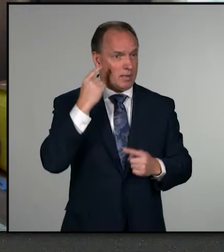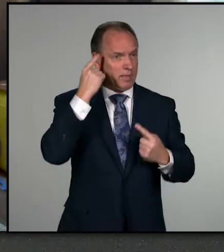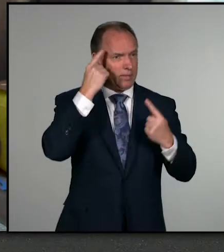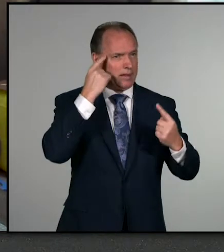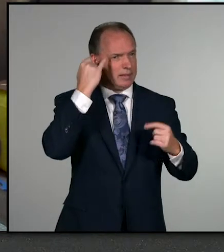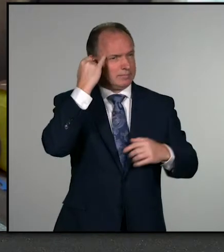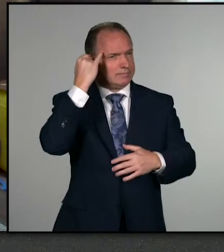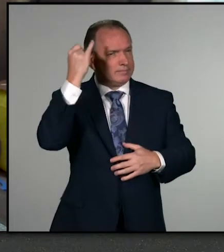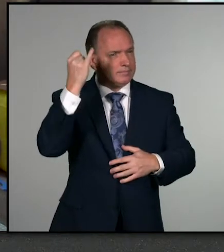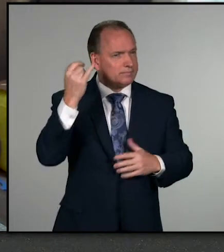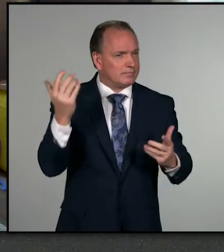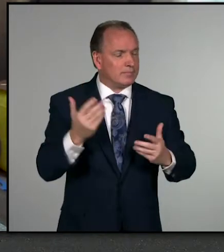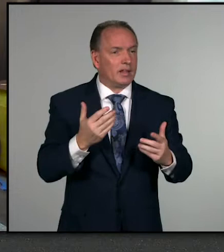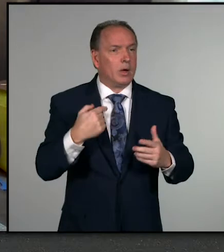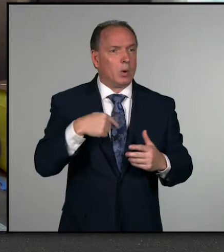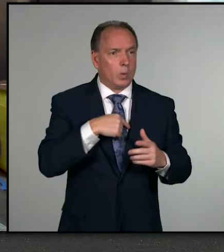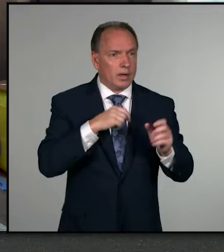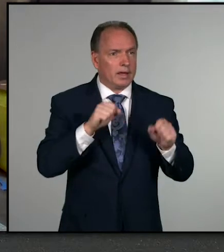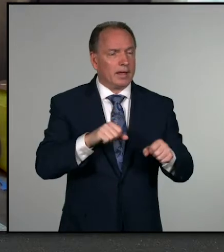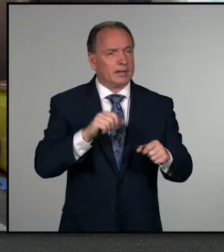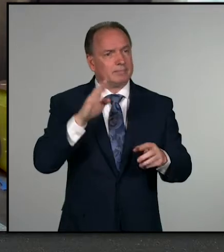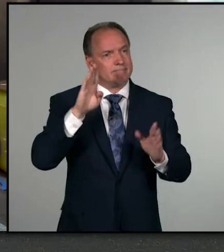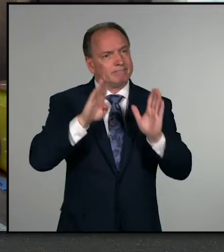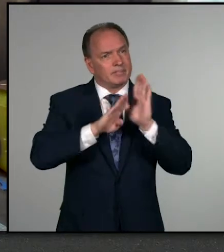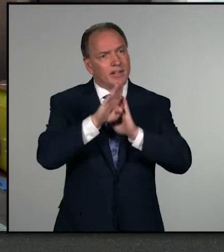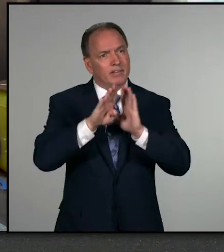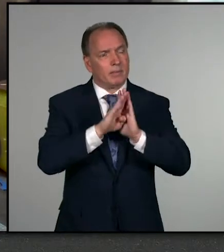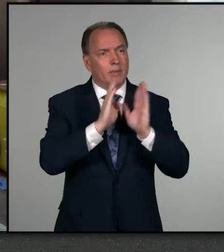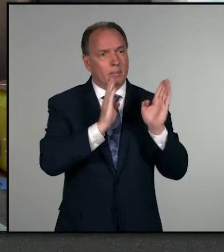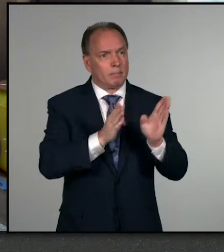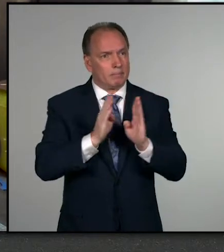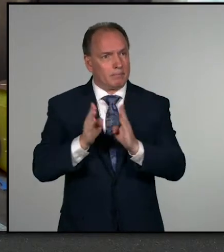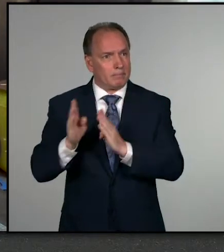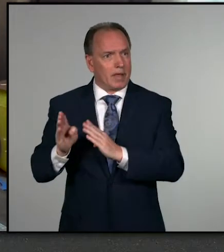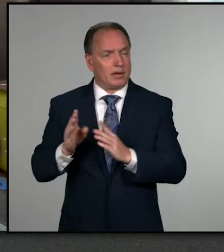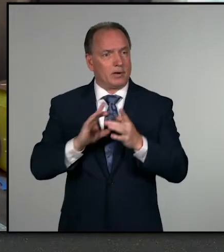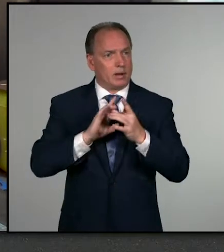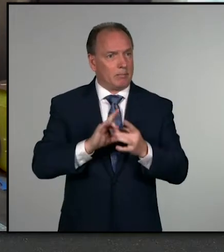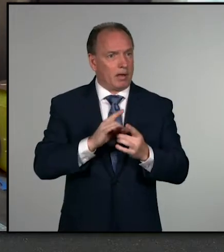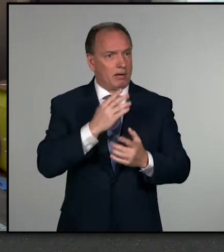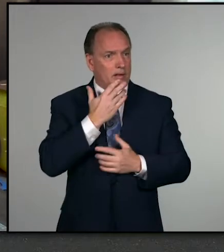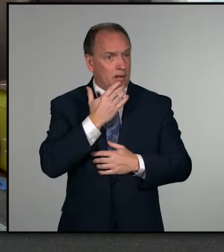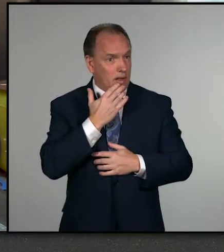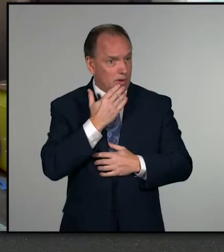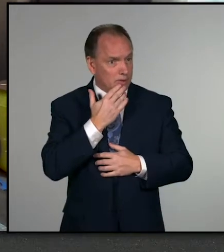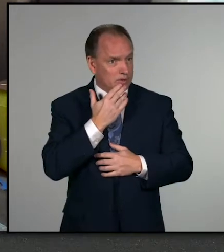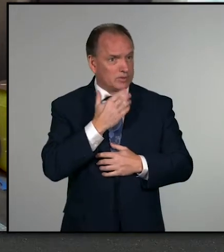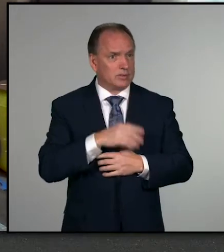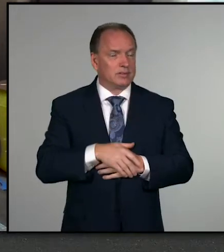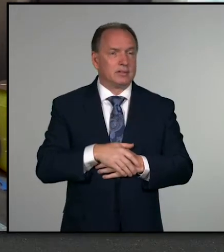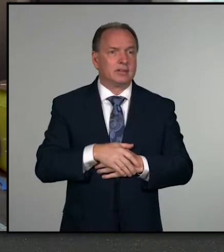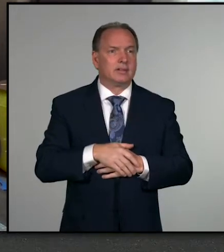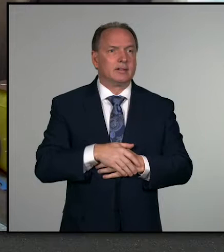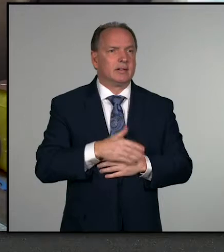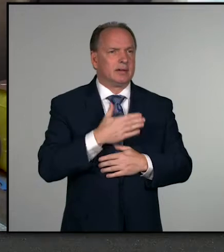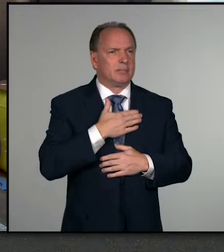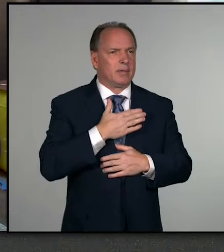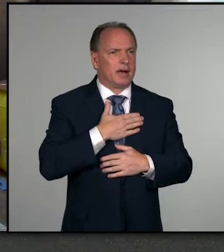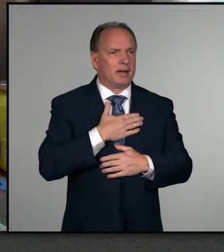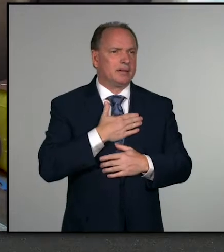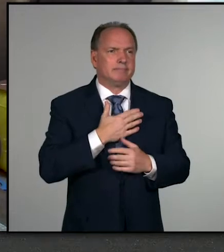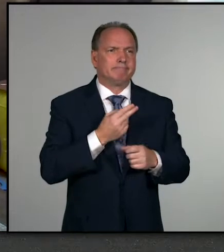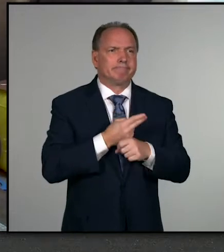is thinking that maybe we could do a pattern about colors that we see in the spring. I have some blocks here that are